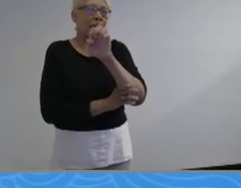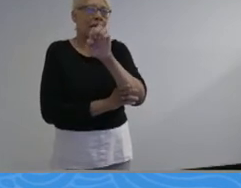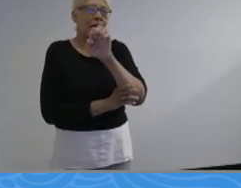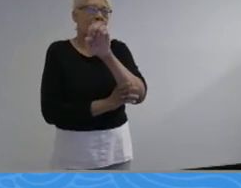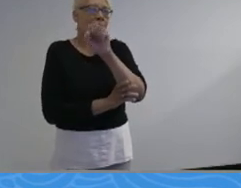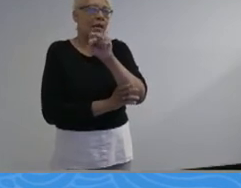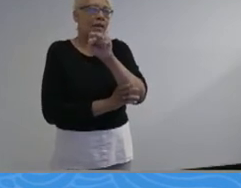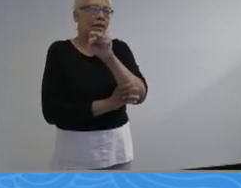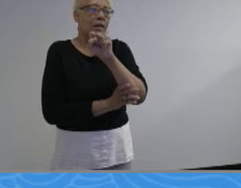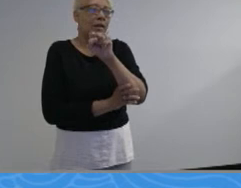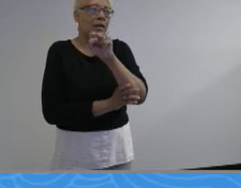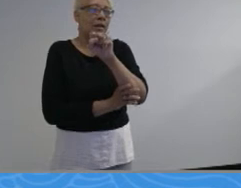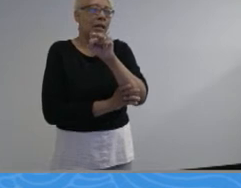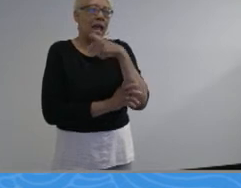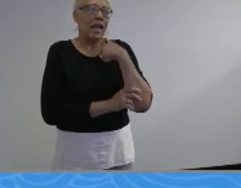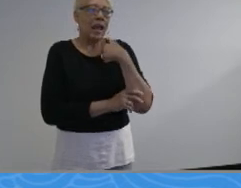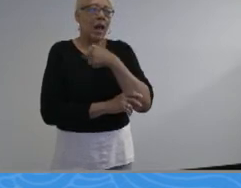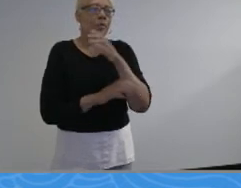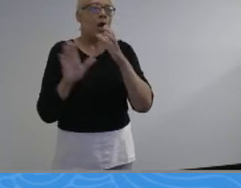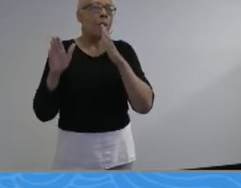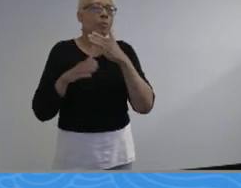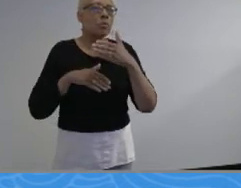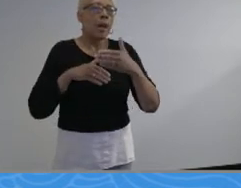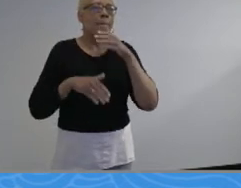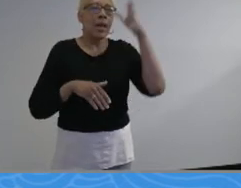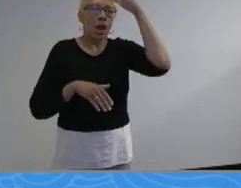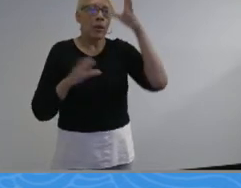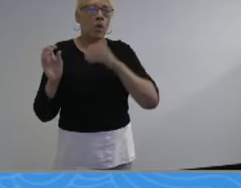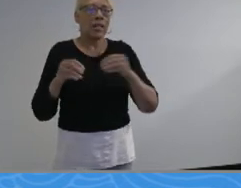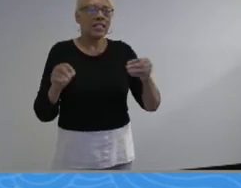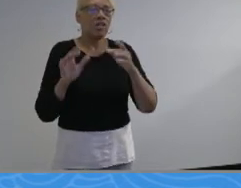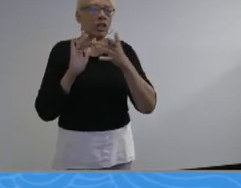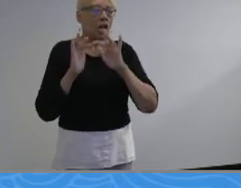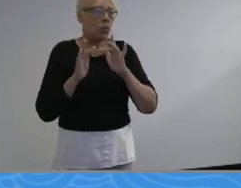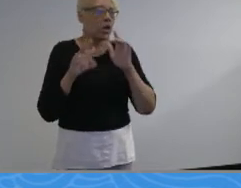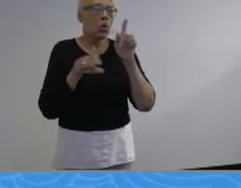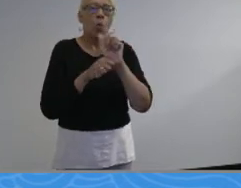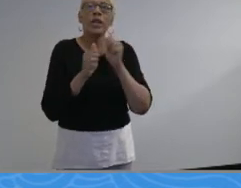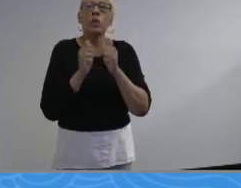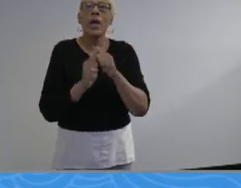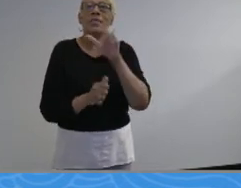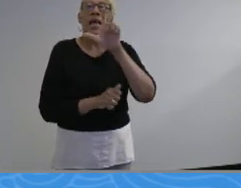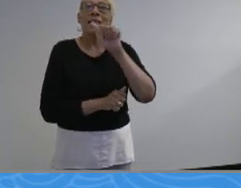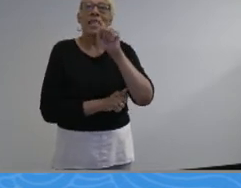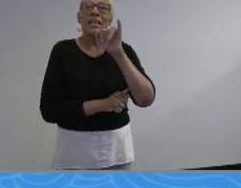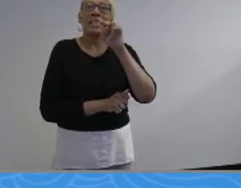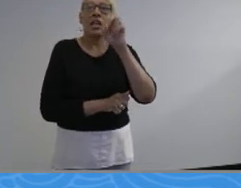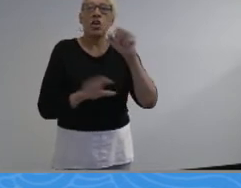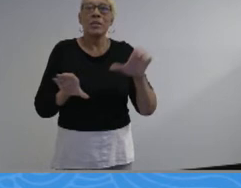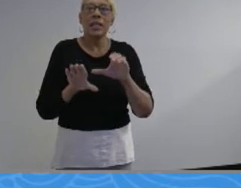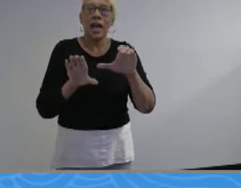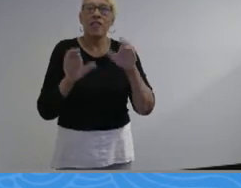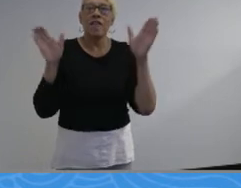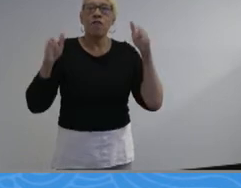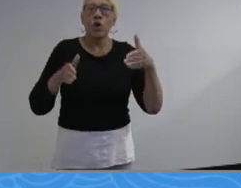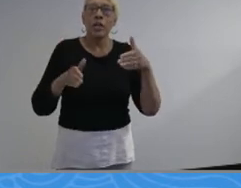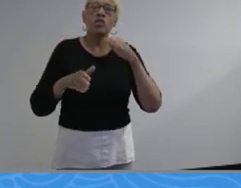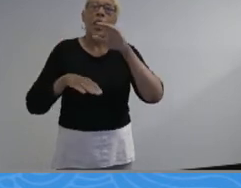Parent Organization Network. PON is working in partnership with Latinos in Action on a project focused on English